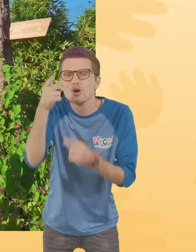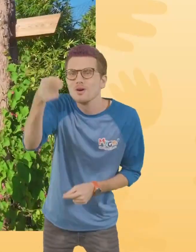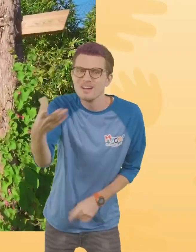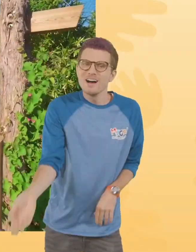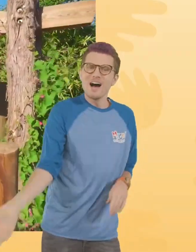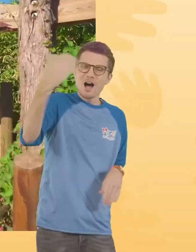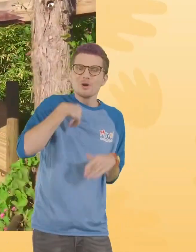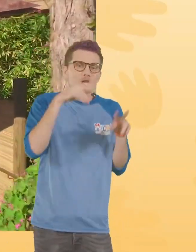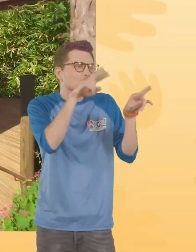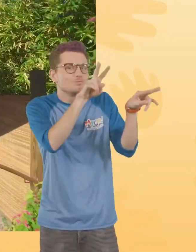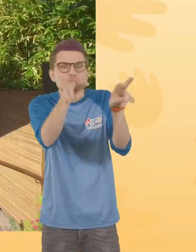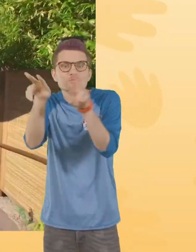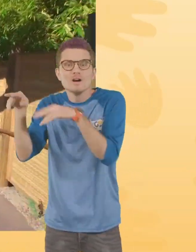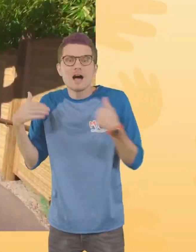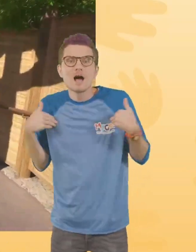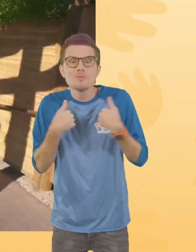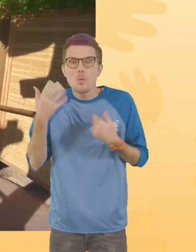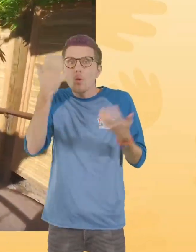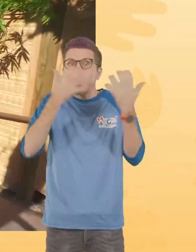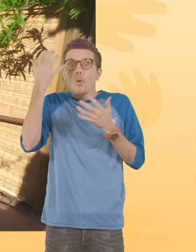Let's check out another animal.